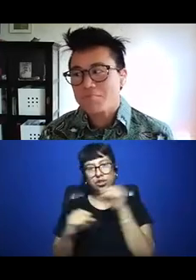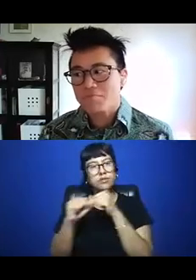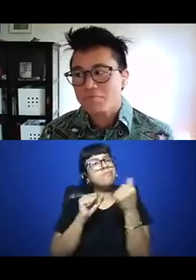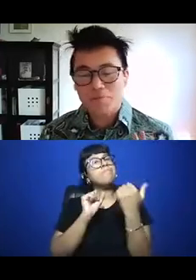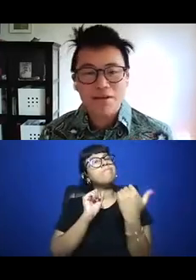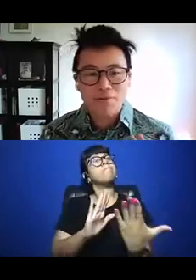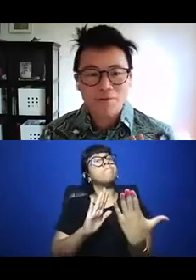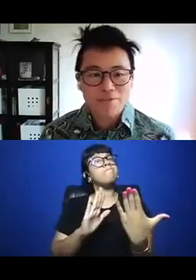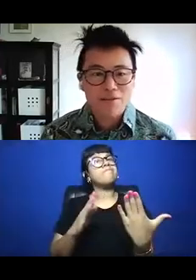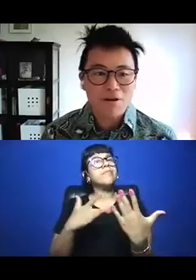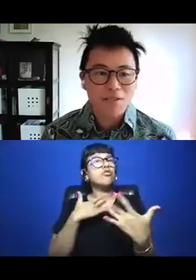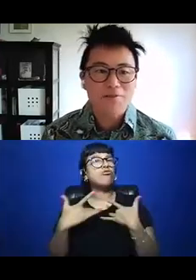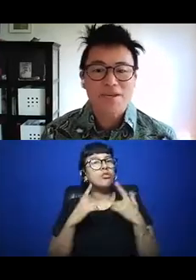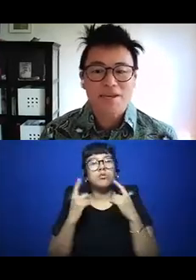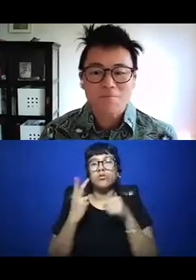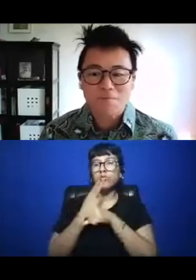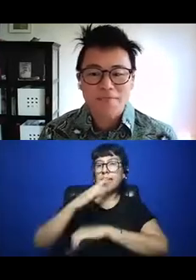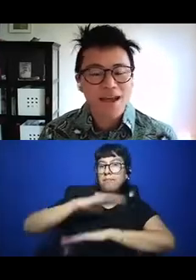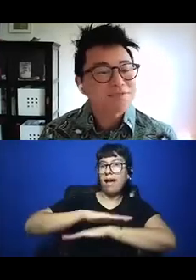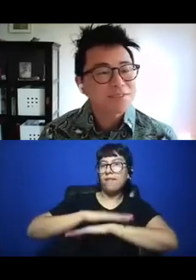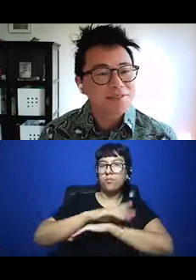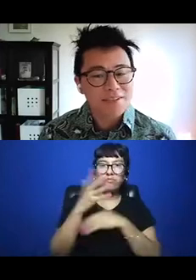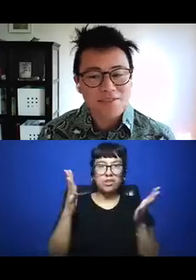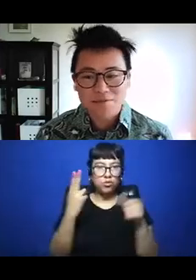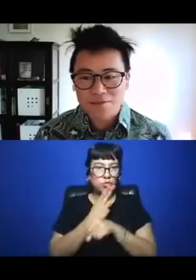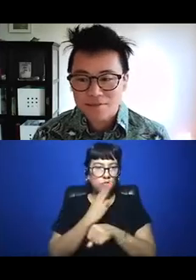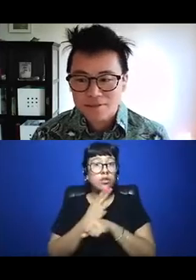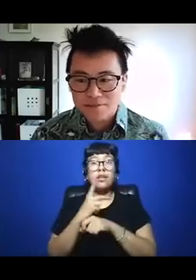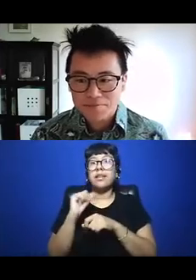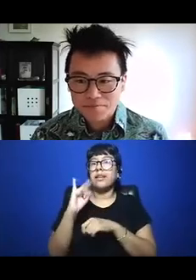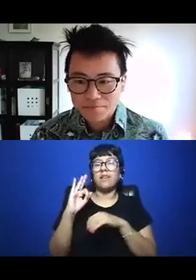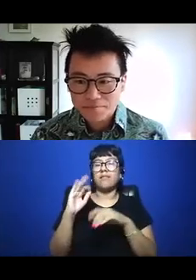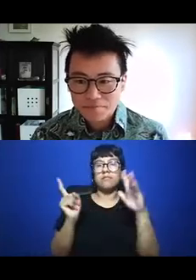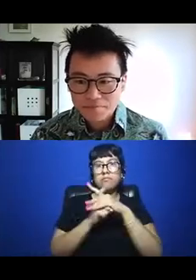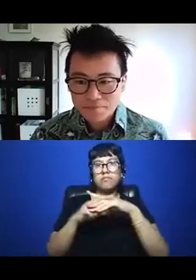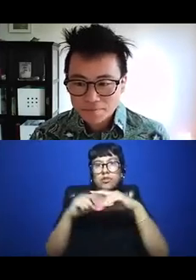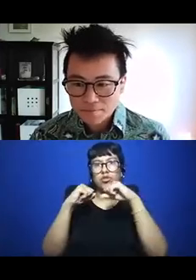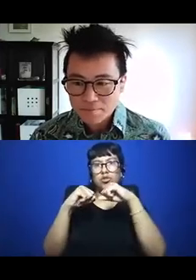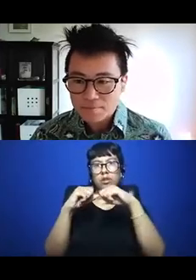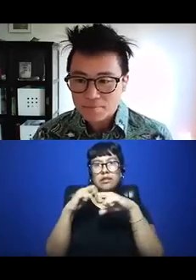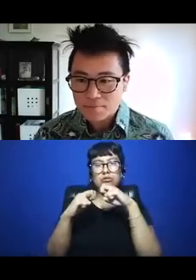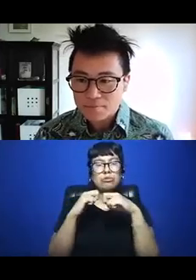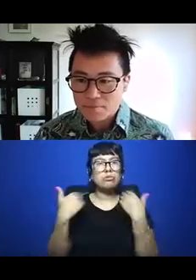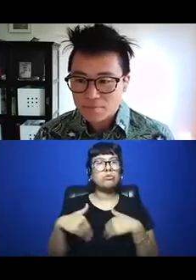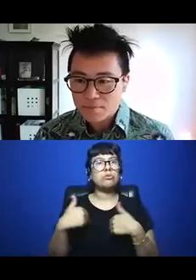about platforms that you're already using and when they have security issues.